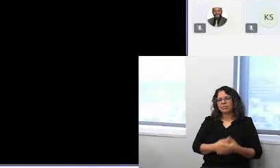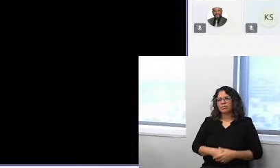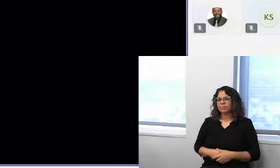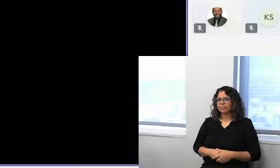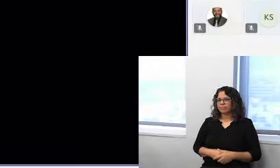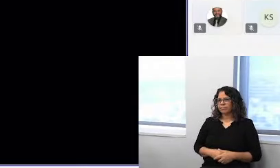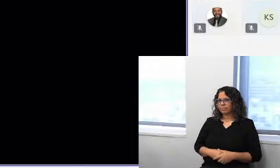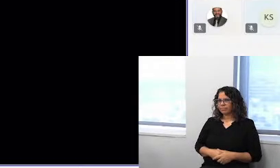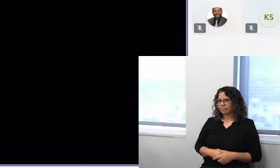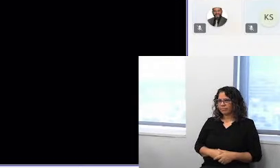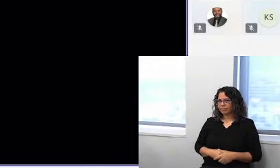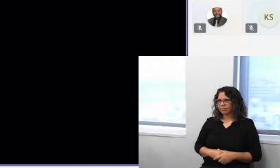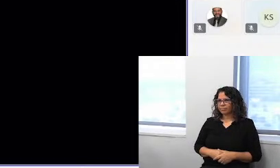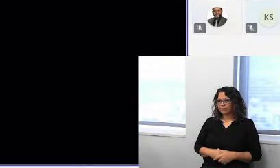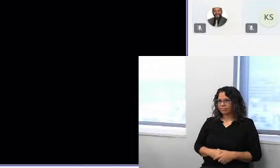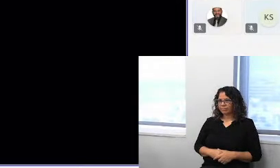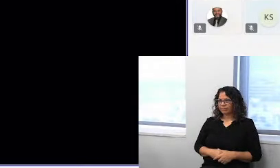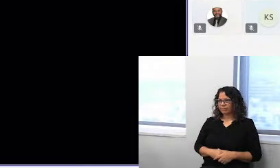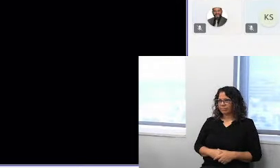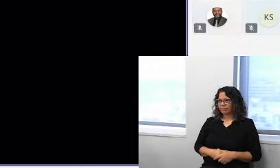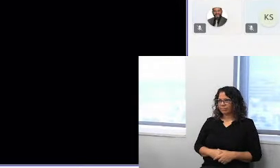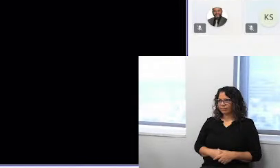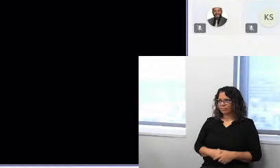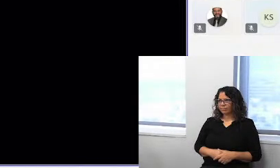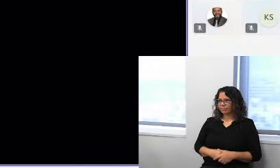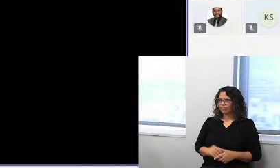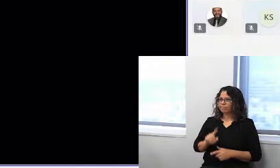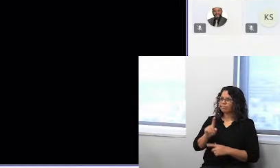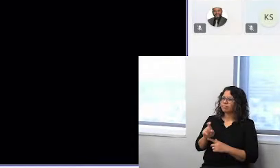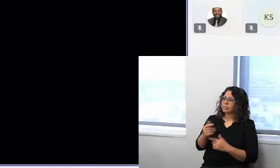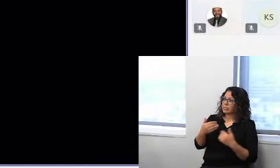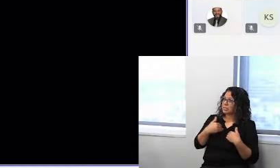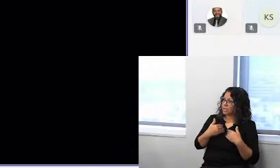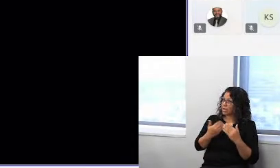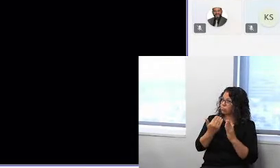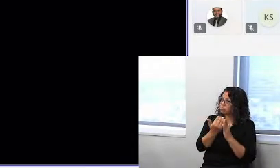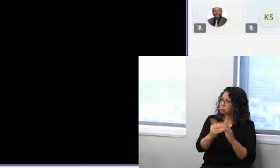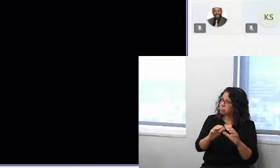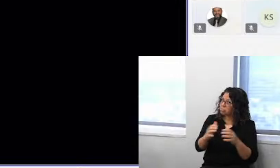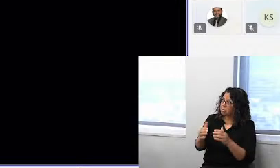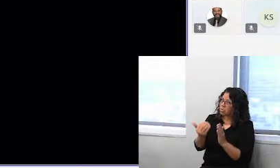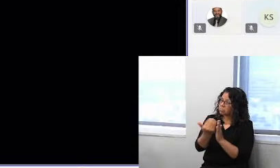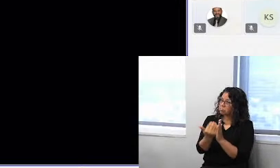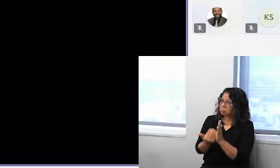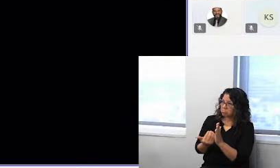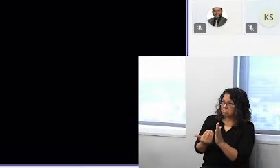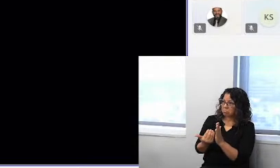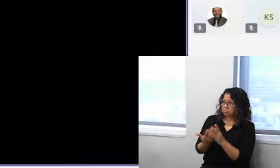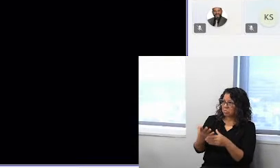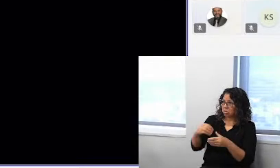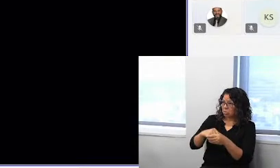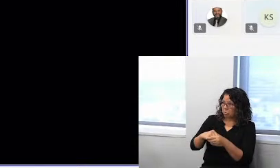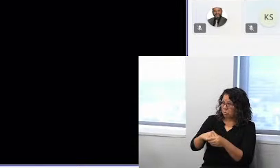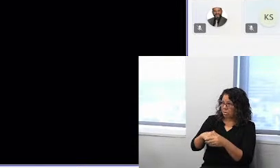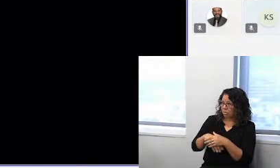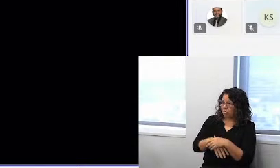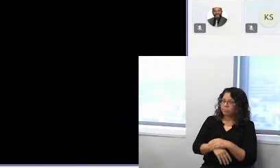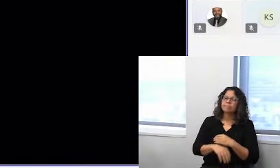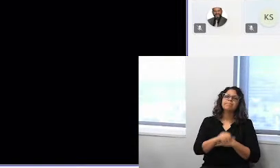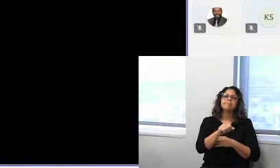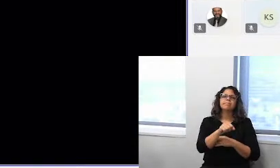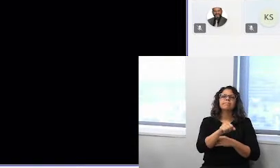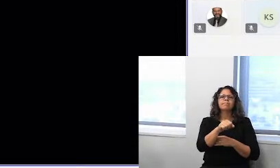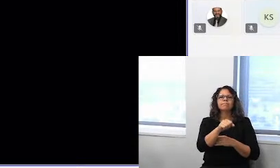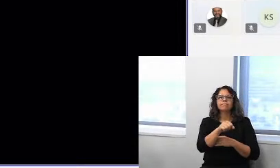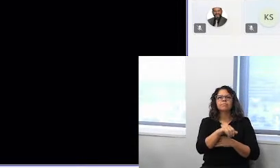well, do they provide that breakdown for that category, those particular studies, or is it the aggregate studies, which is what I understood Mr. Melendez was referring to?